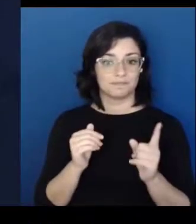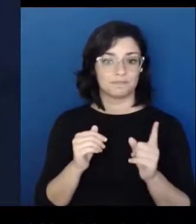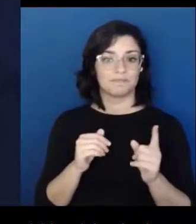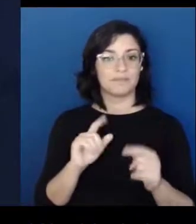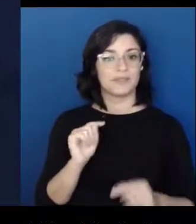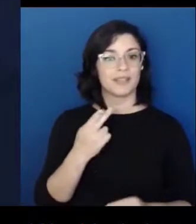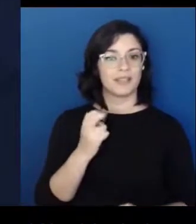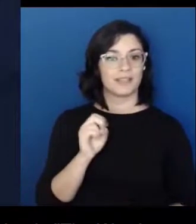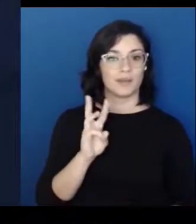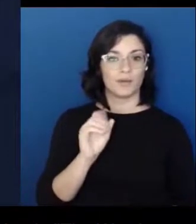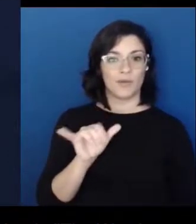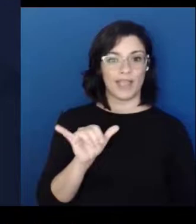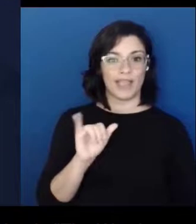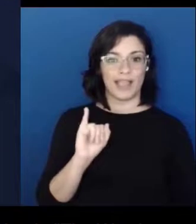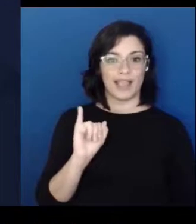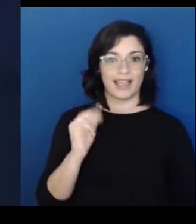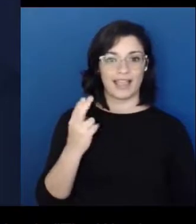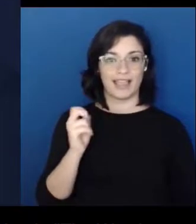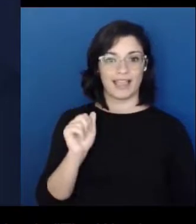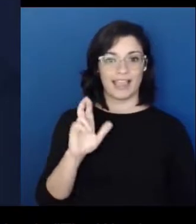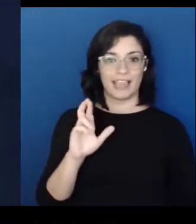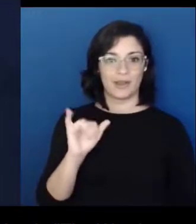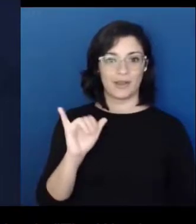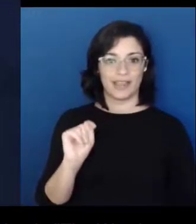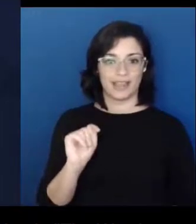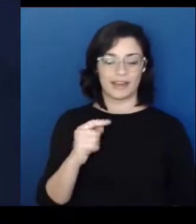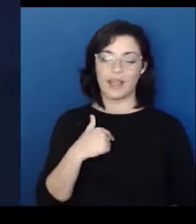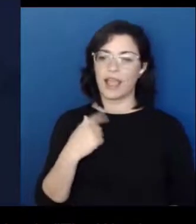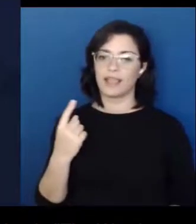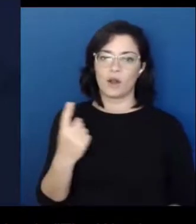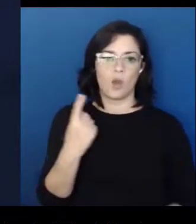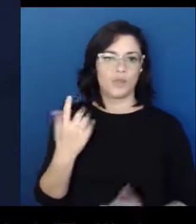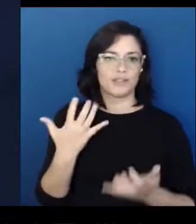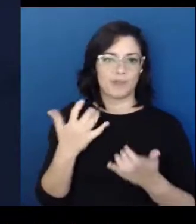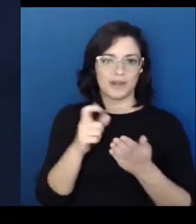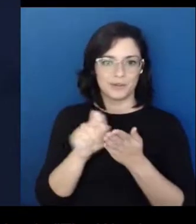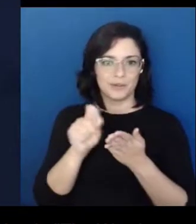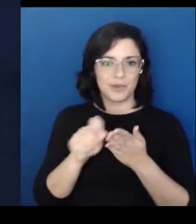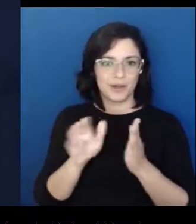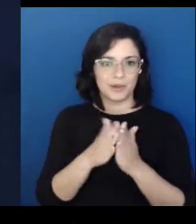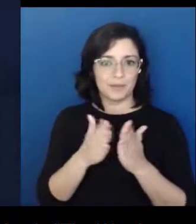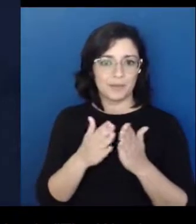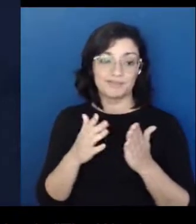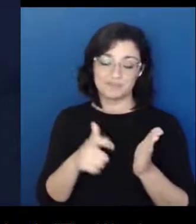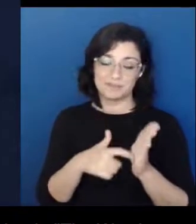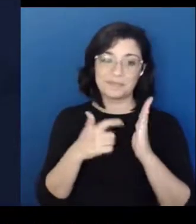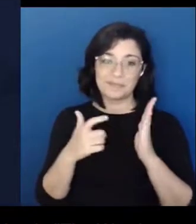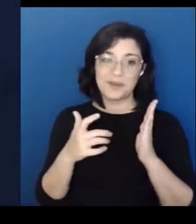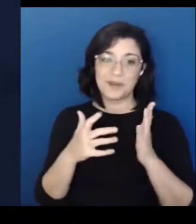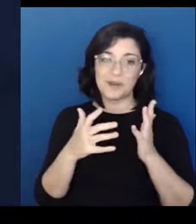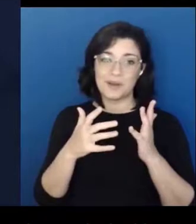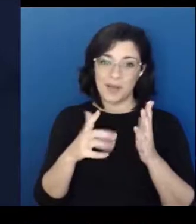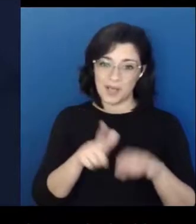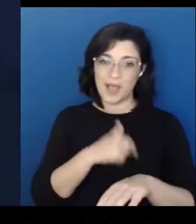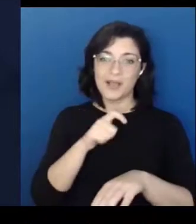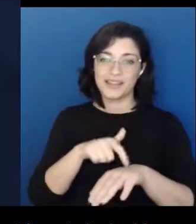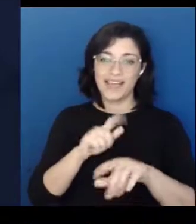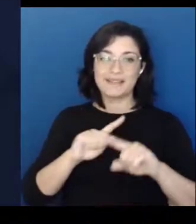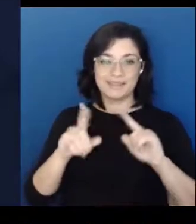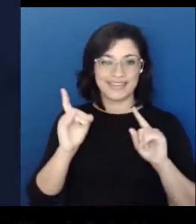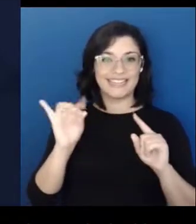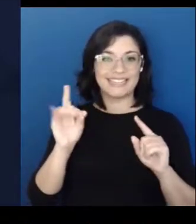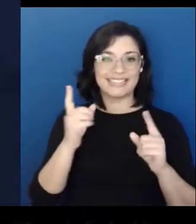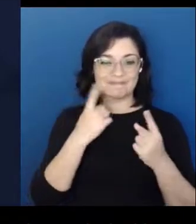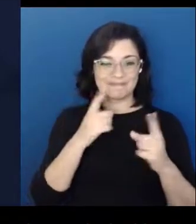book. Took me a long time, but I did write it. And I'm gratified that it turned out to be really